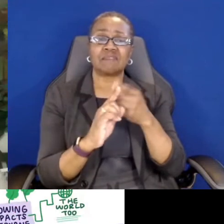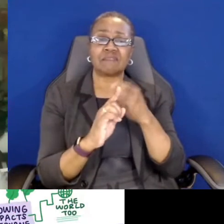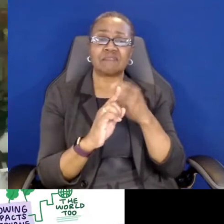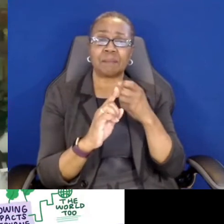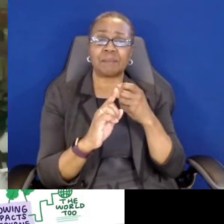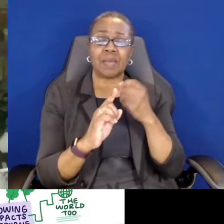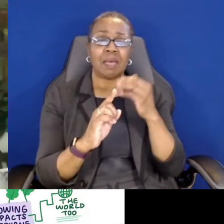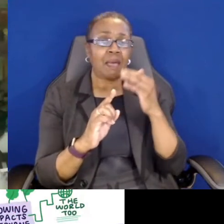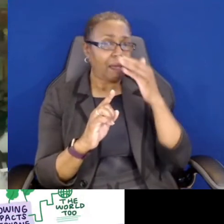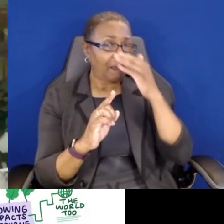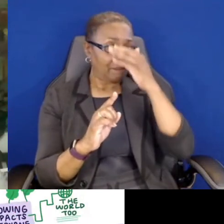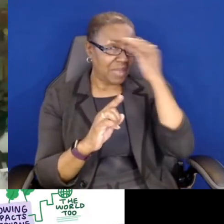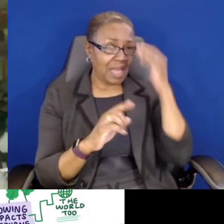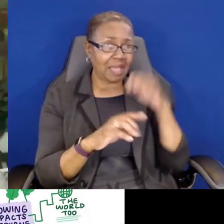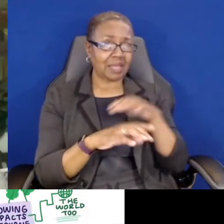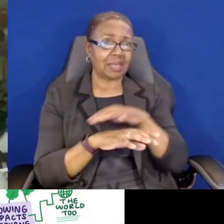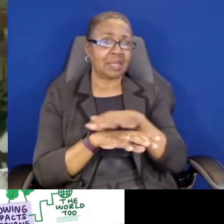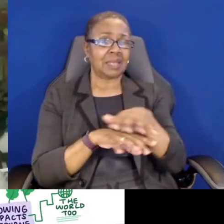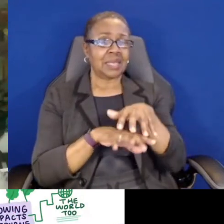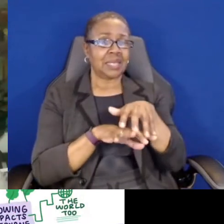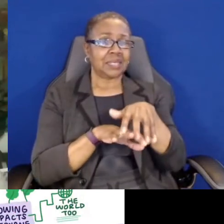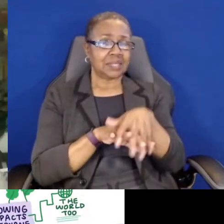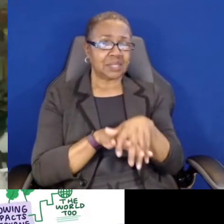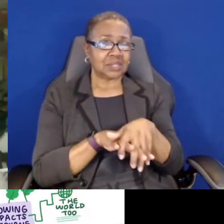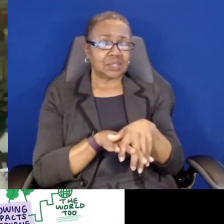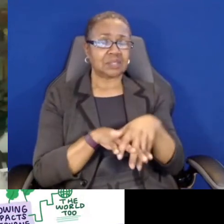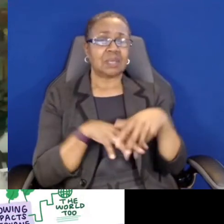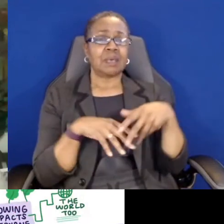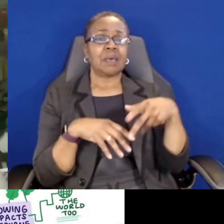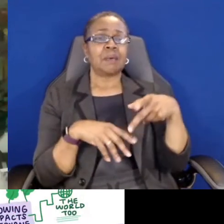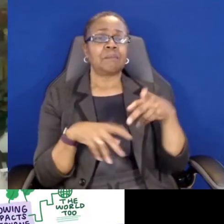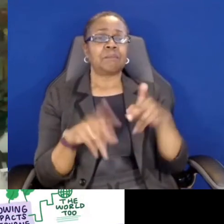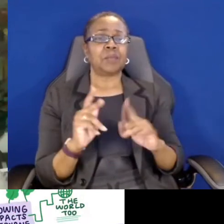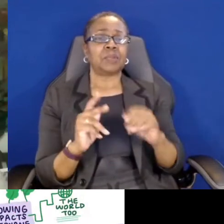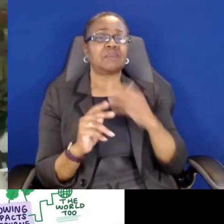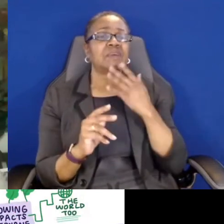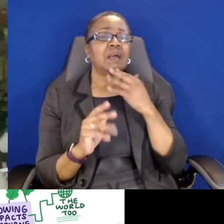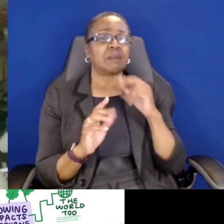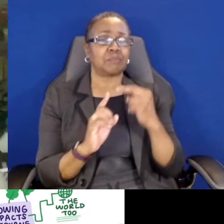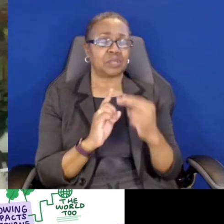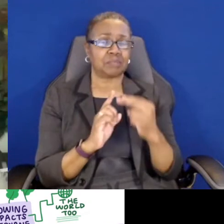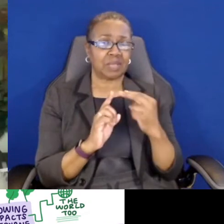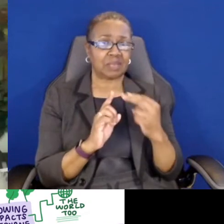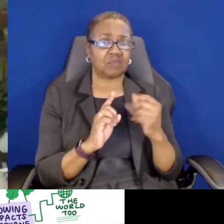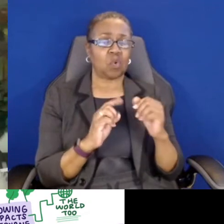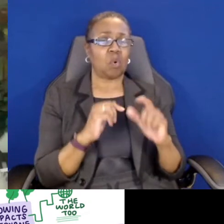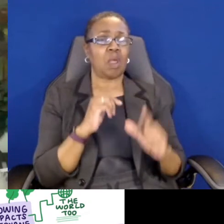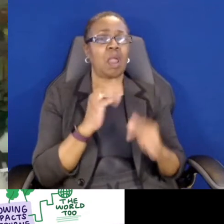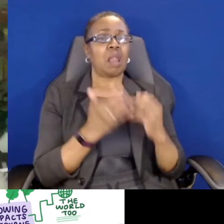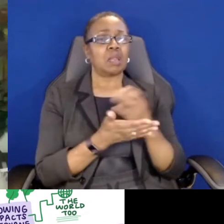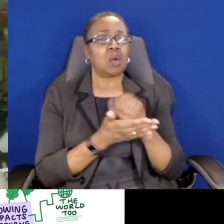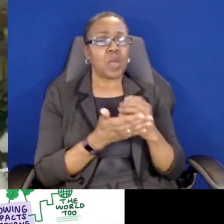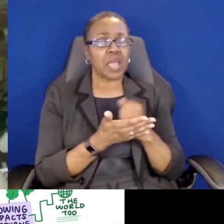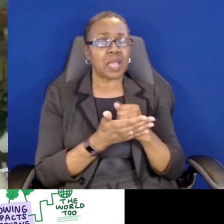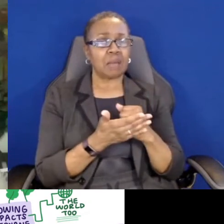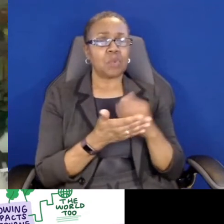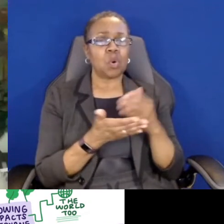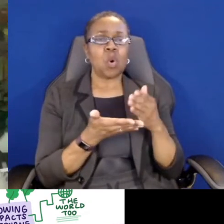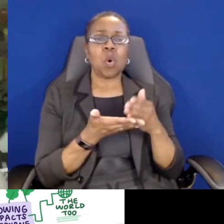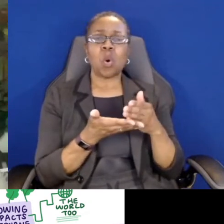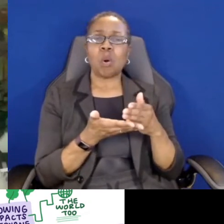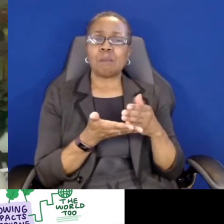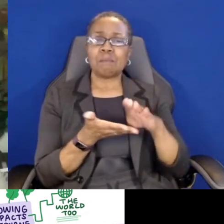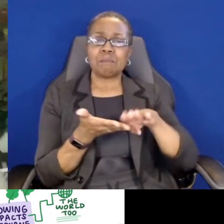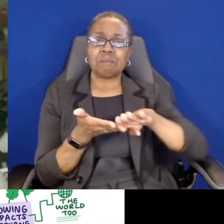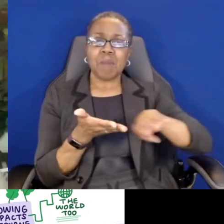Black, Indigenous, people of color perspective, or low income, or marginalized in any kind of